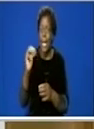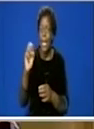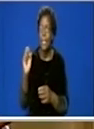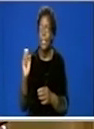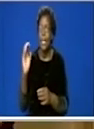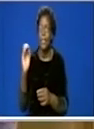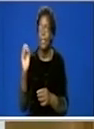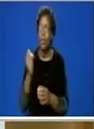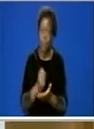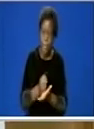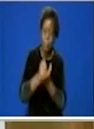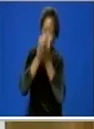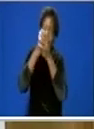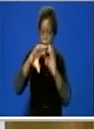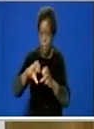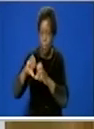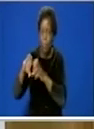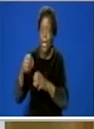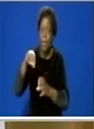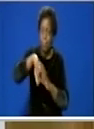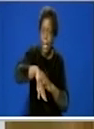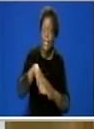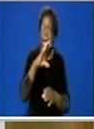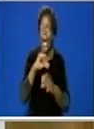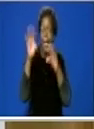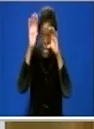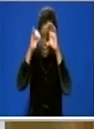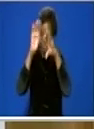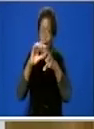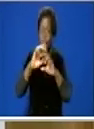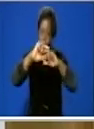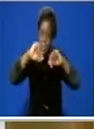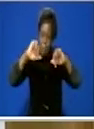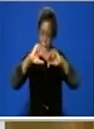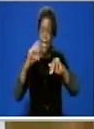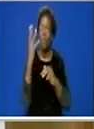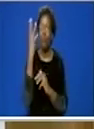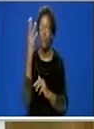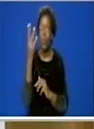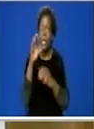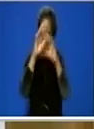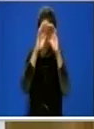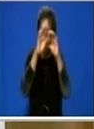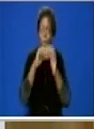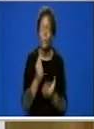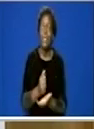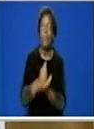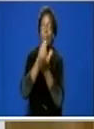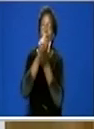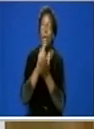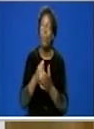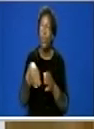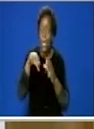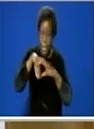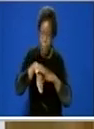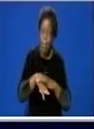and movement in plants and animals. And we are going to split this into four. All right. The importance of supporting plants. Importance of